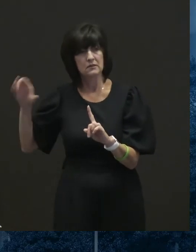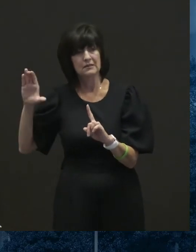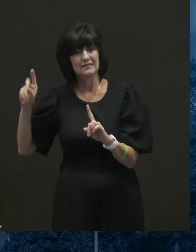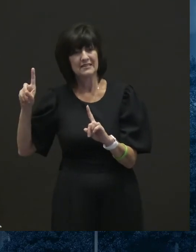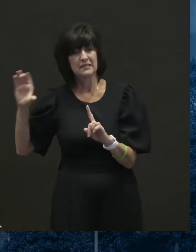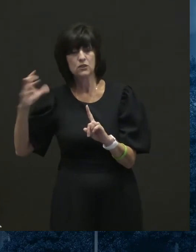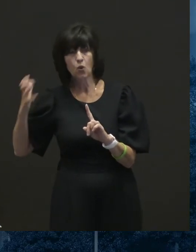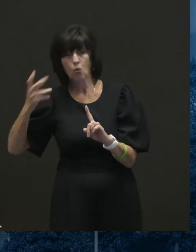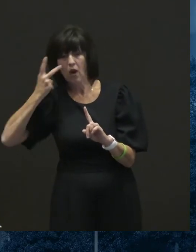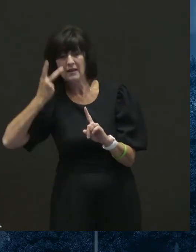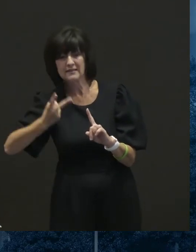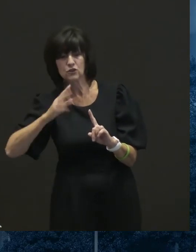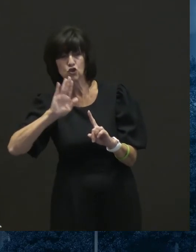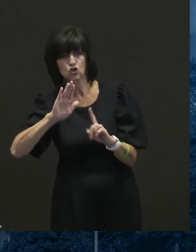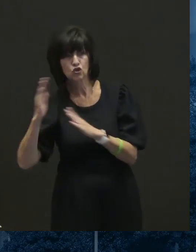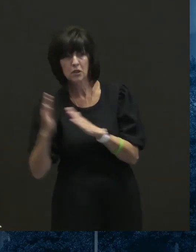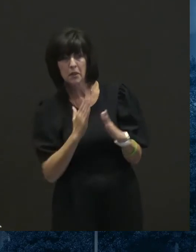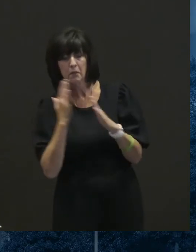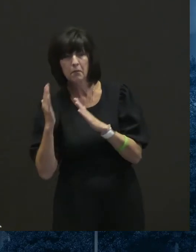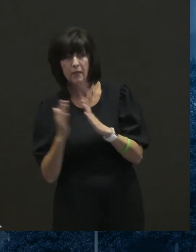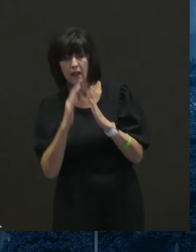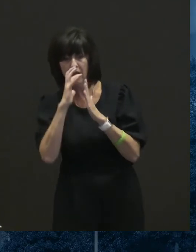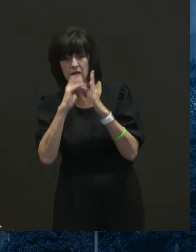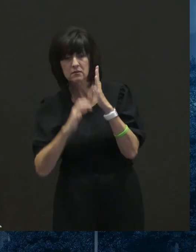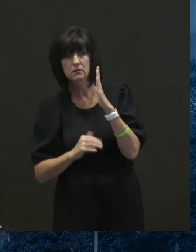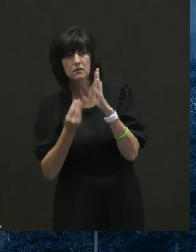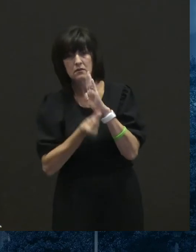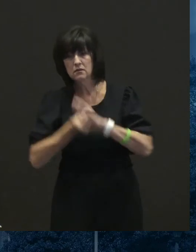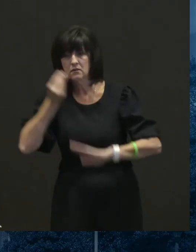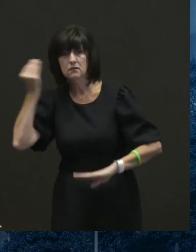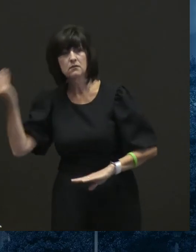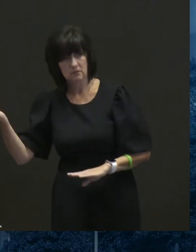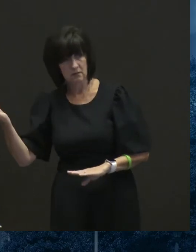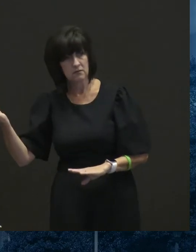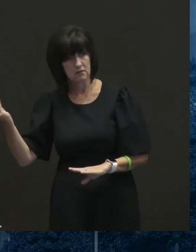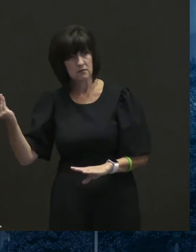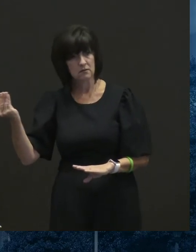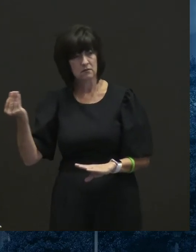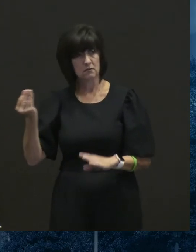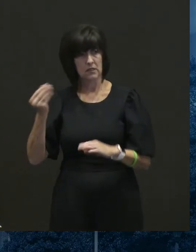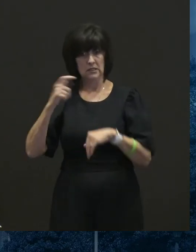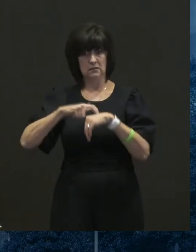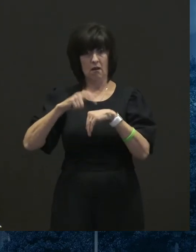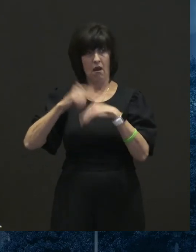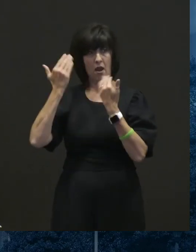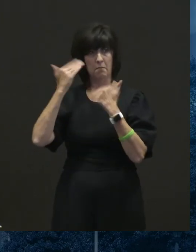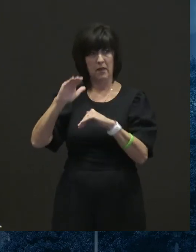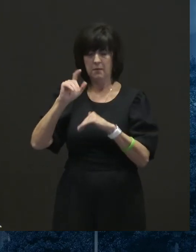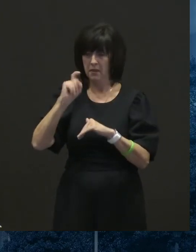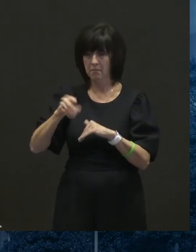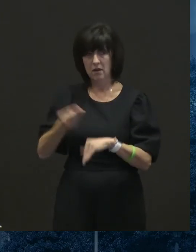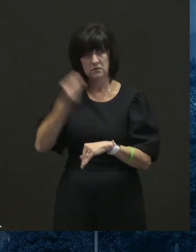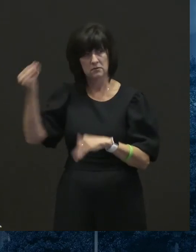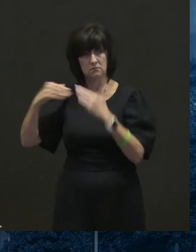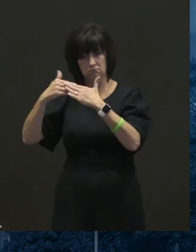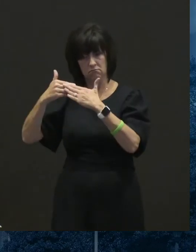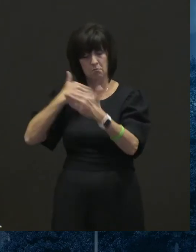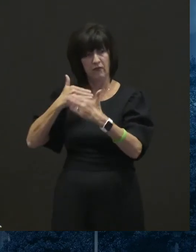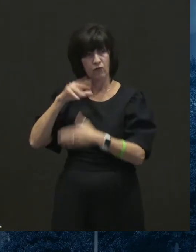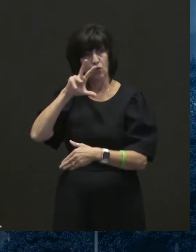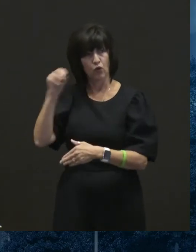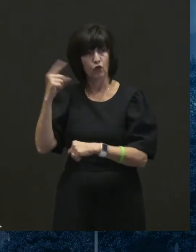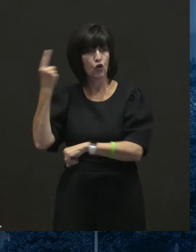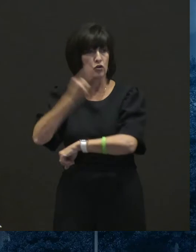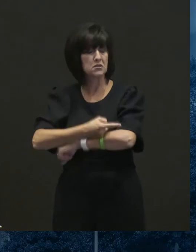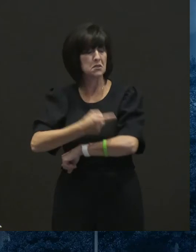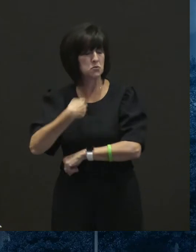and we have 30 days to officially submit our plan. We have no concerns about our ability to get that done. I will